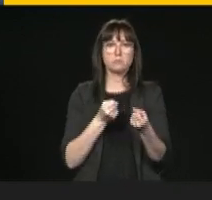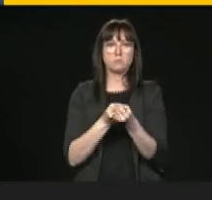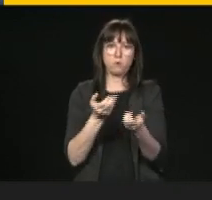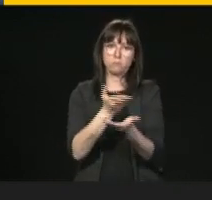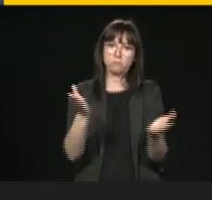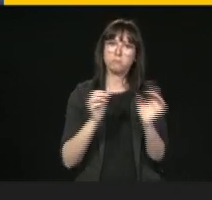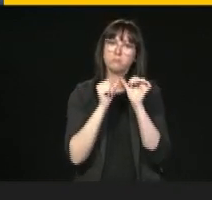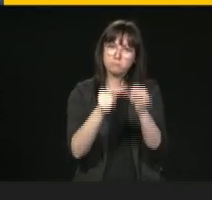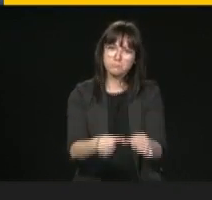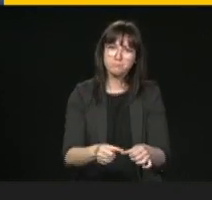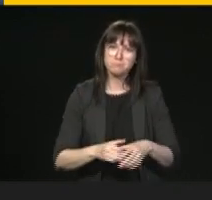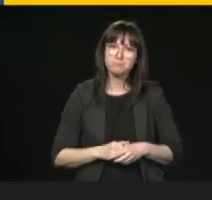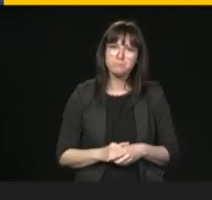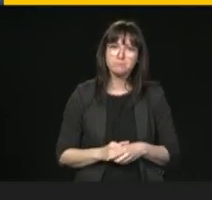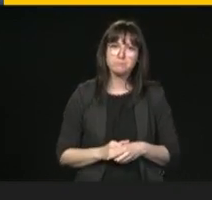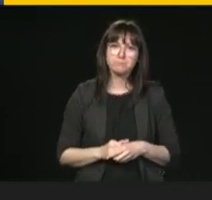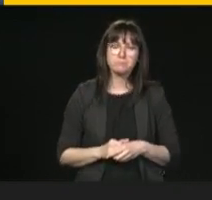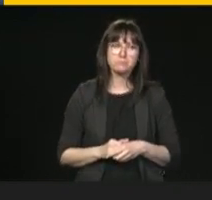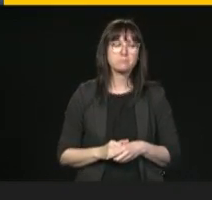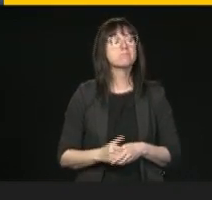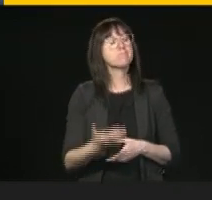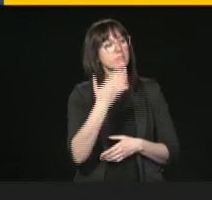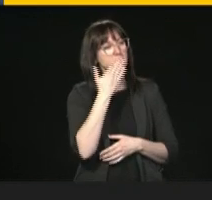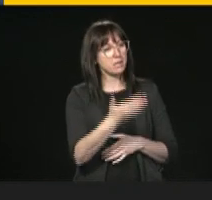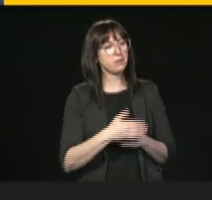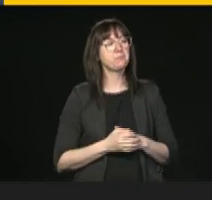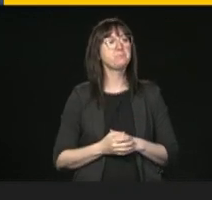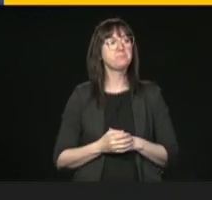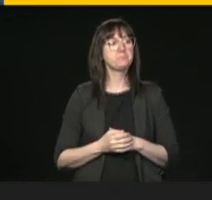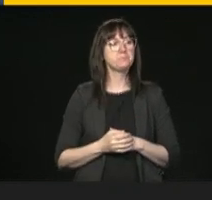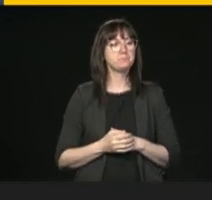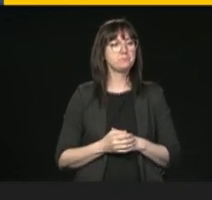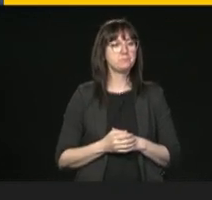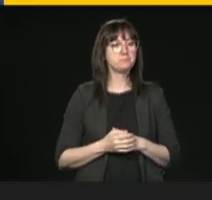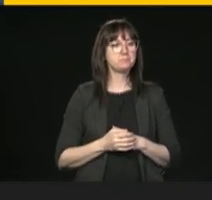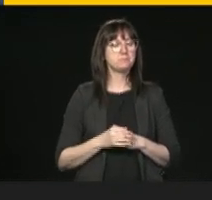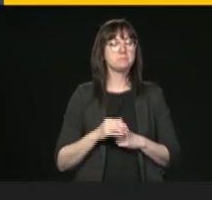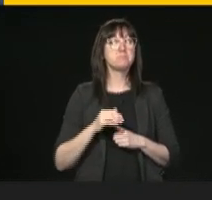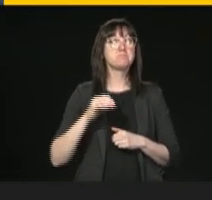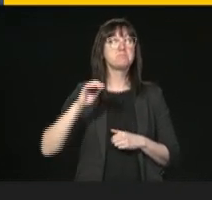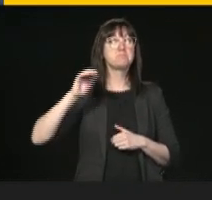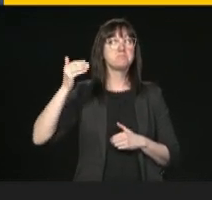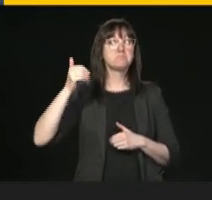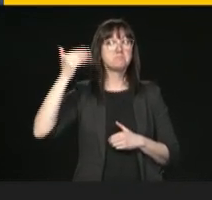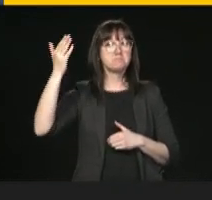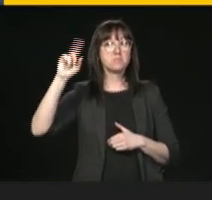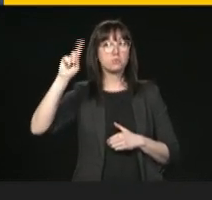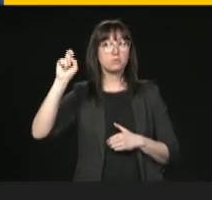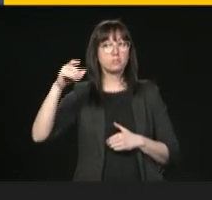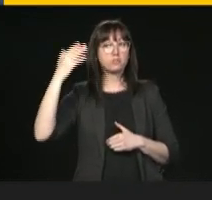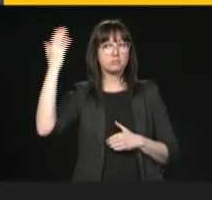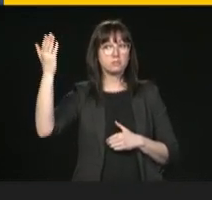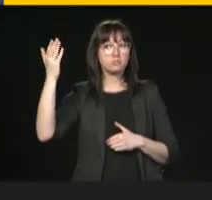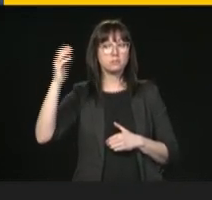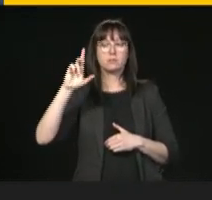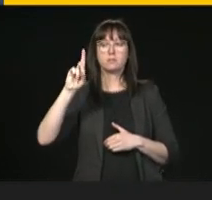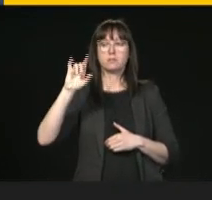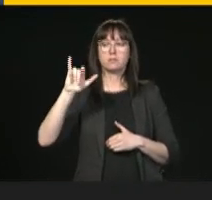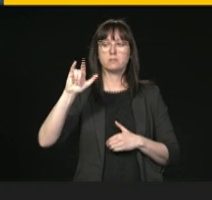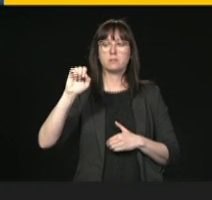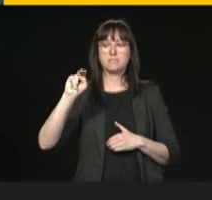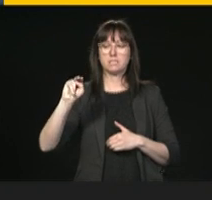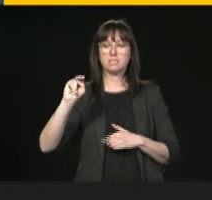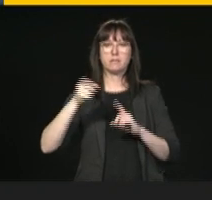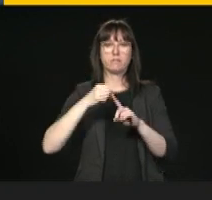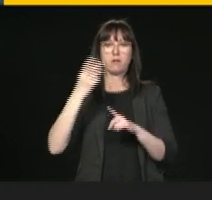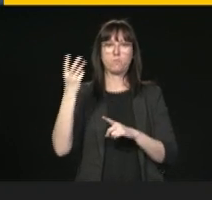Thank you. Merci. Our next question, notre prochaine question, is from Dylan Robertson with the Winnipeg Free Press. Please go ahead. À